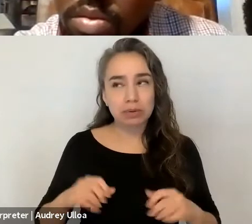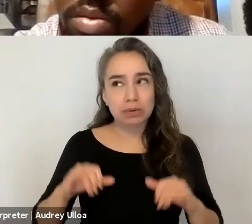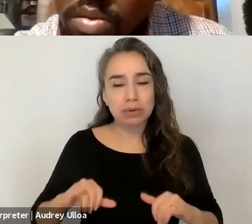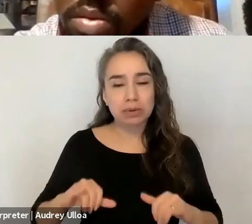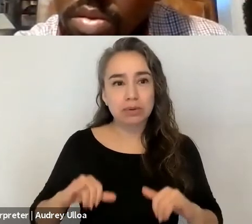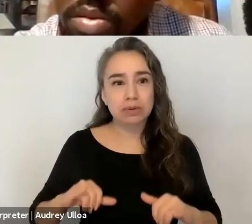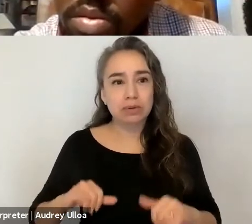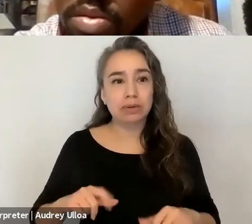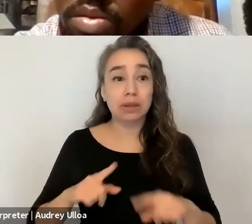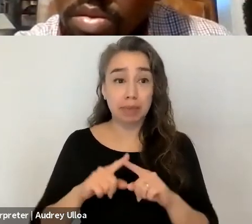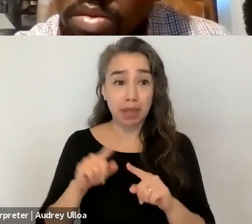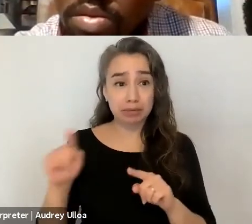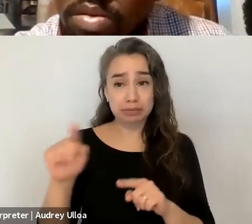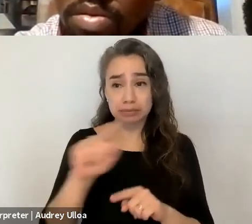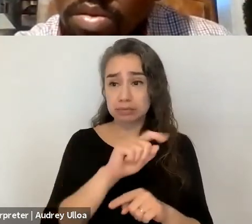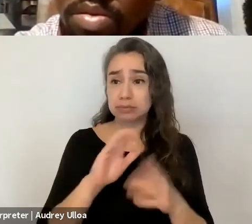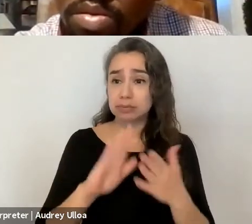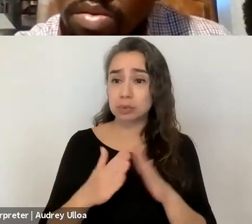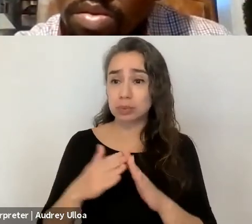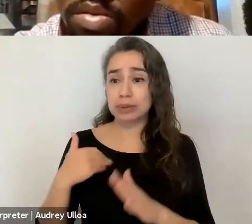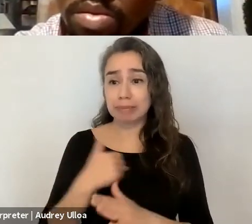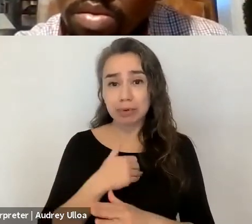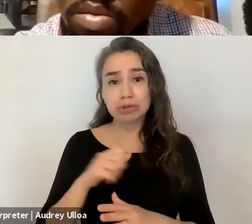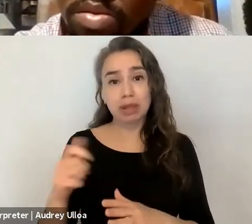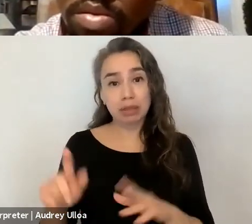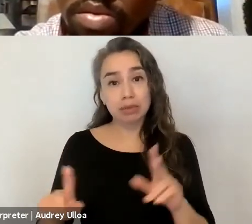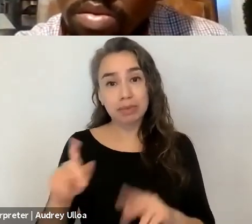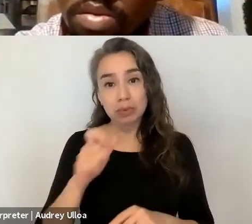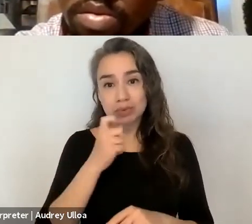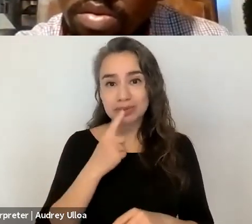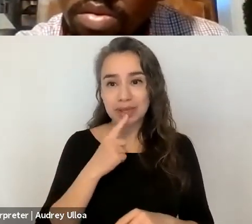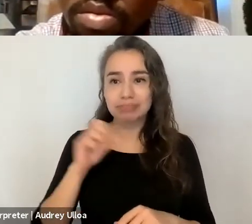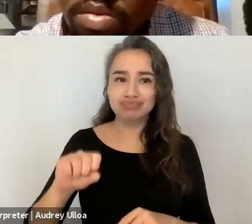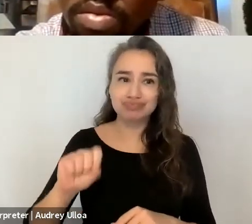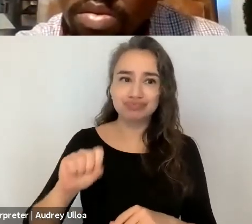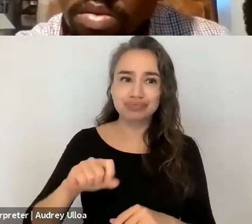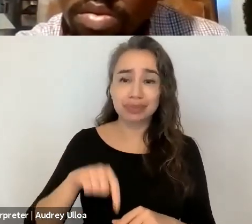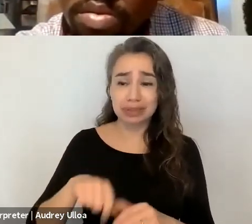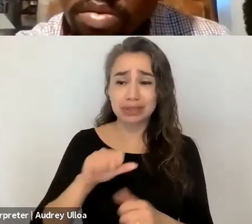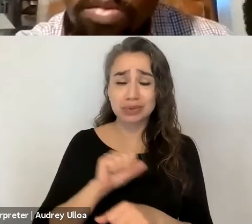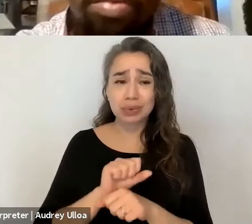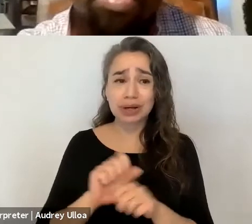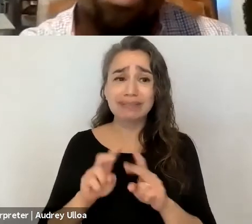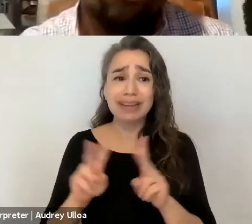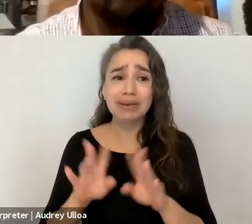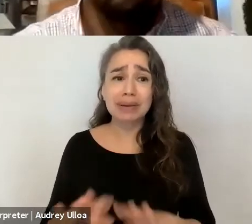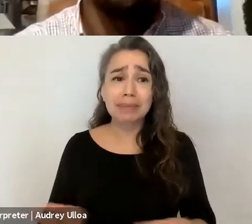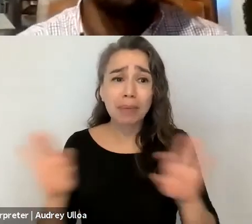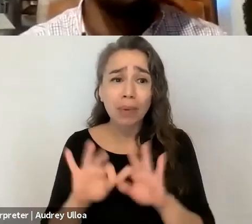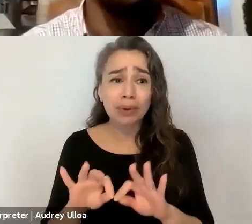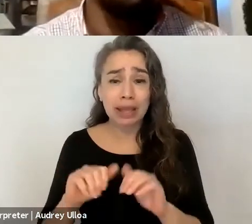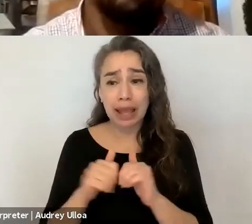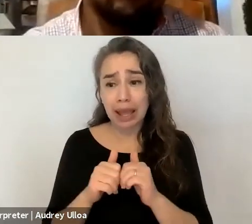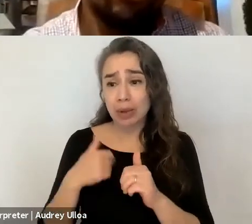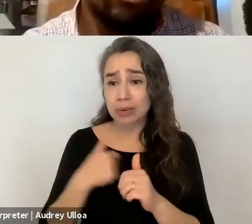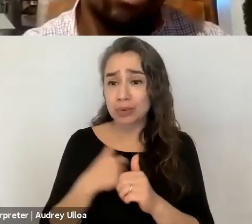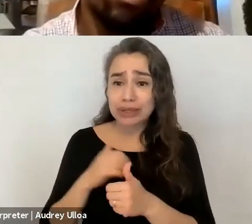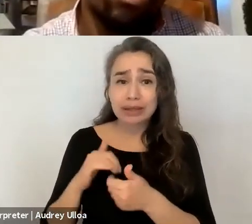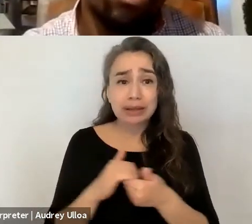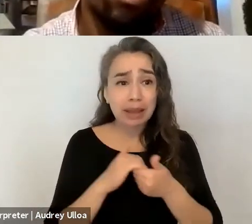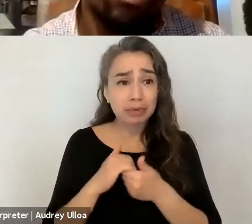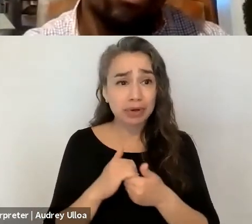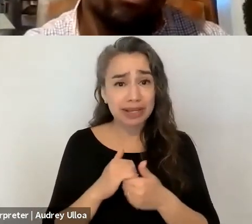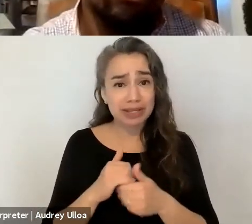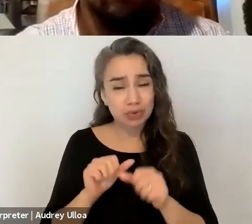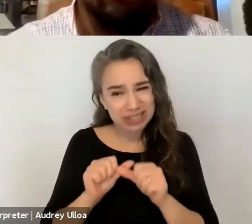from community members and hearing from people that are like, yes, this work is really important. Can we collaborate to try to find a way to still keep